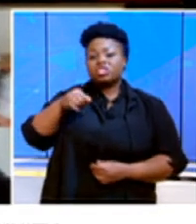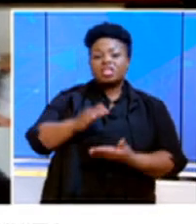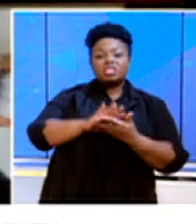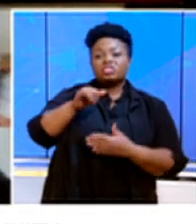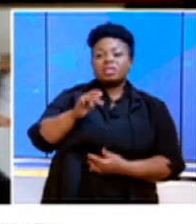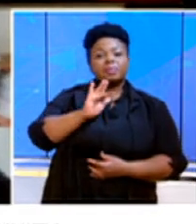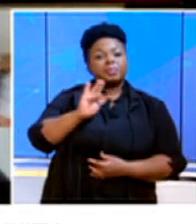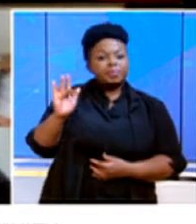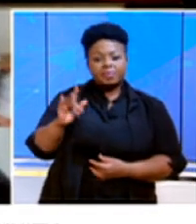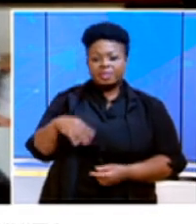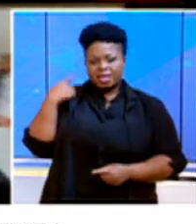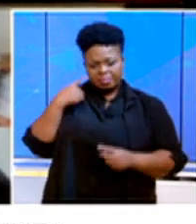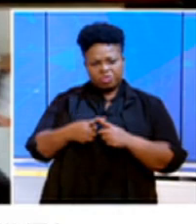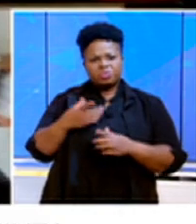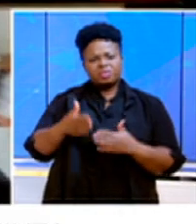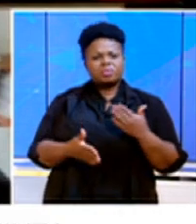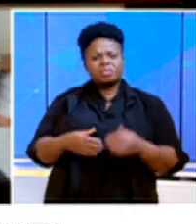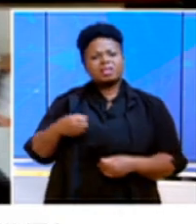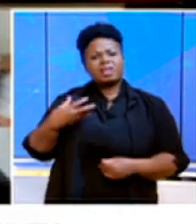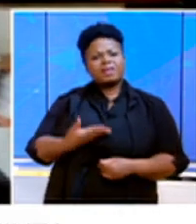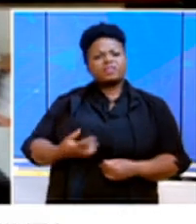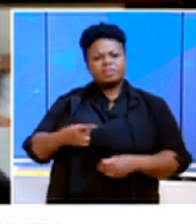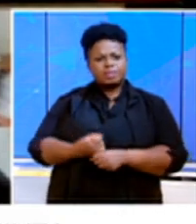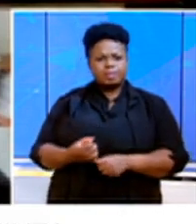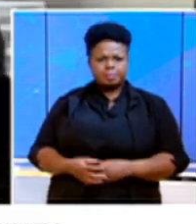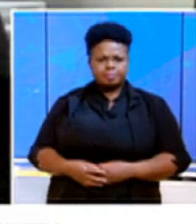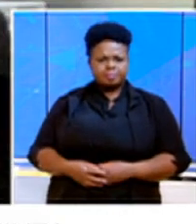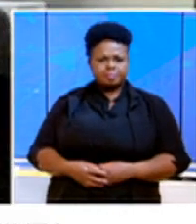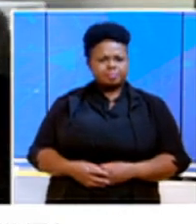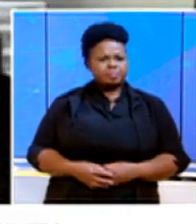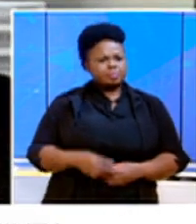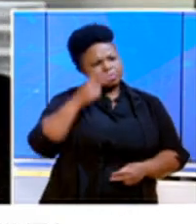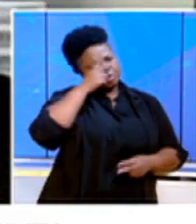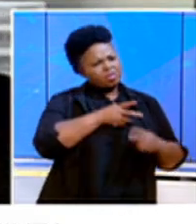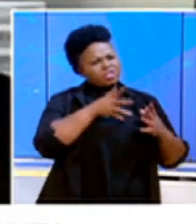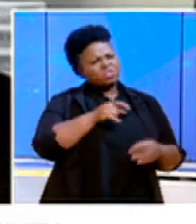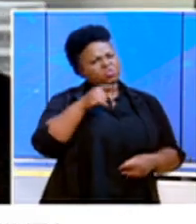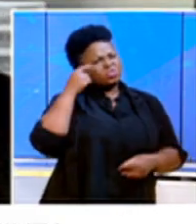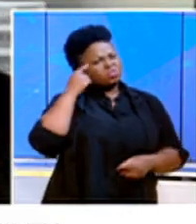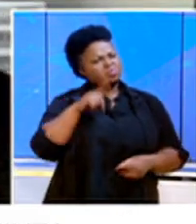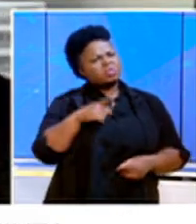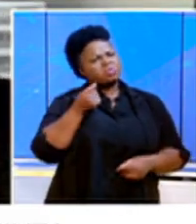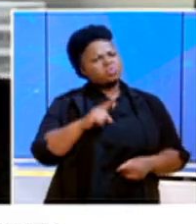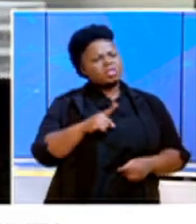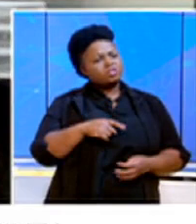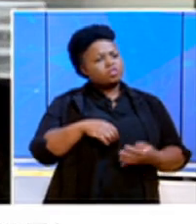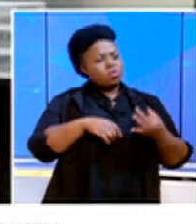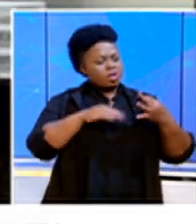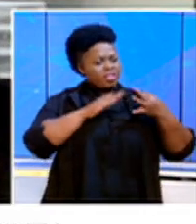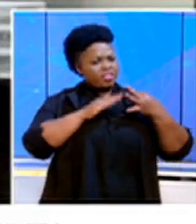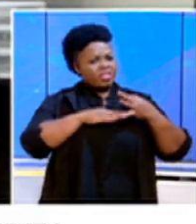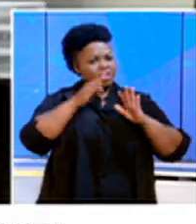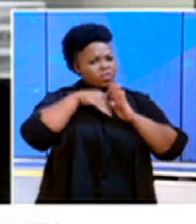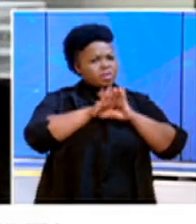Johnson, right up until the second half of this year. Prof, what do you think we need to do to slow down this third wave? The reality is that